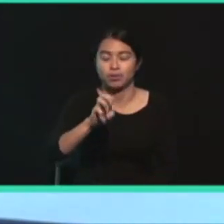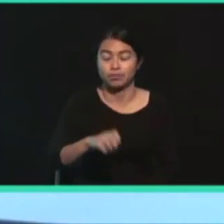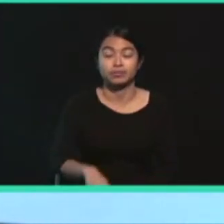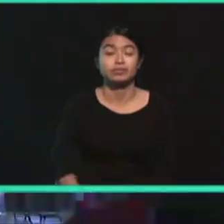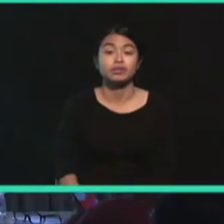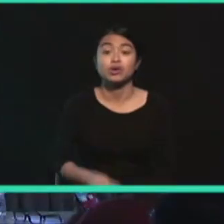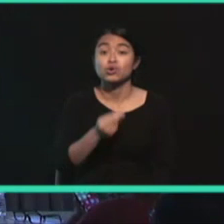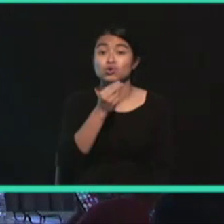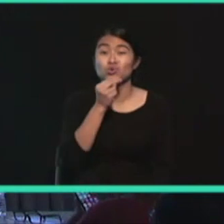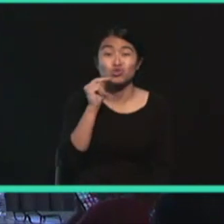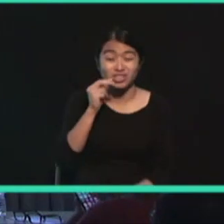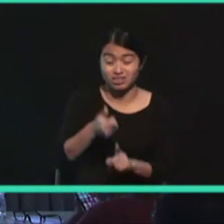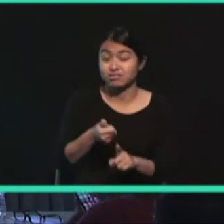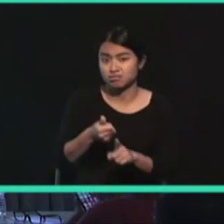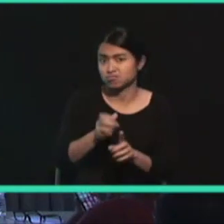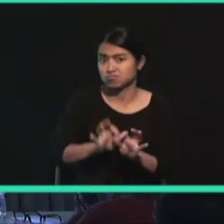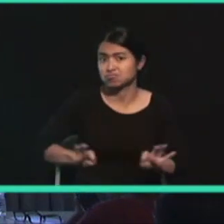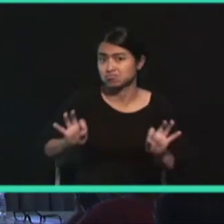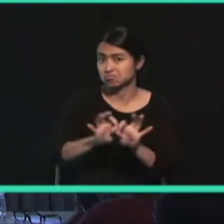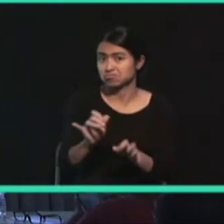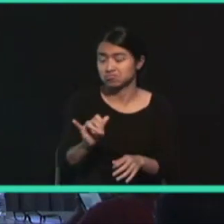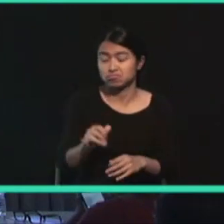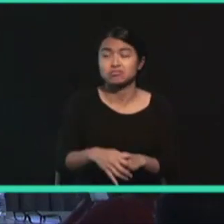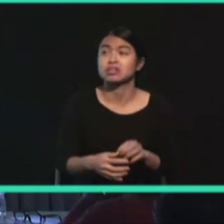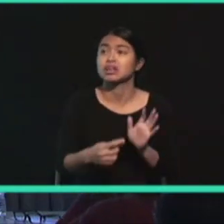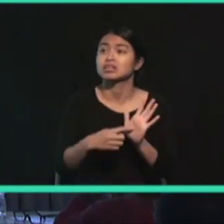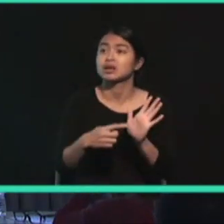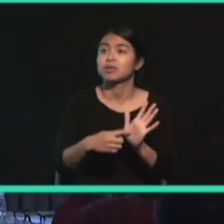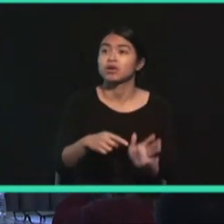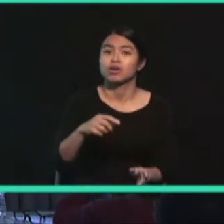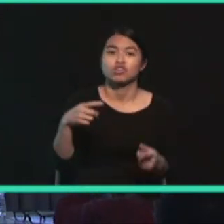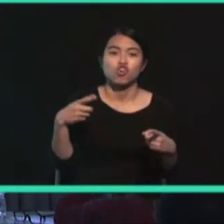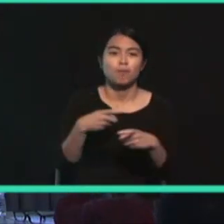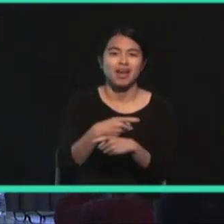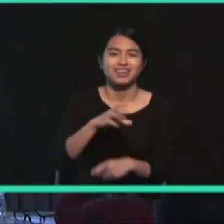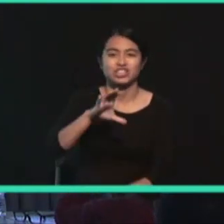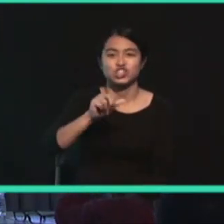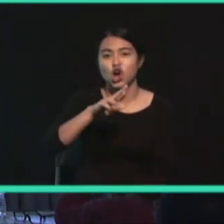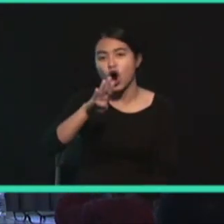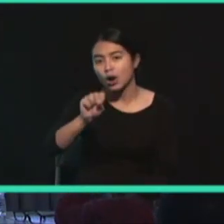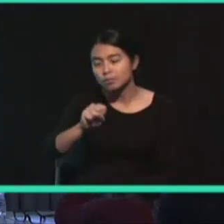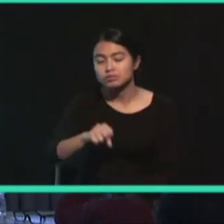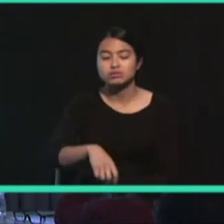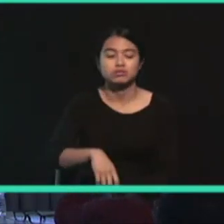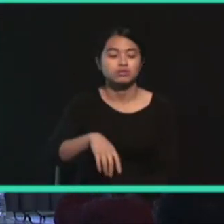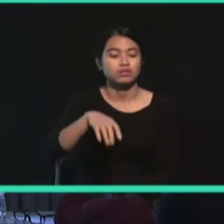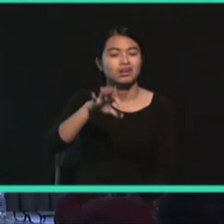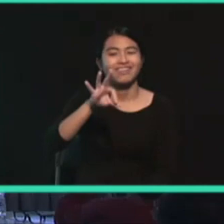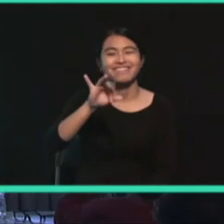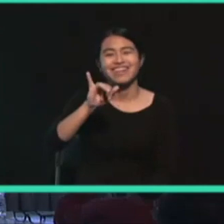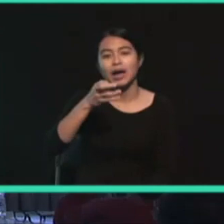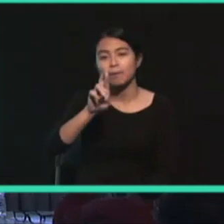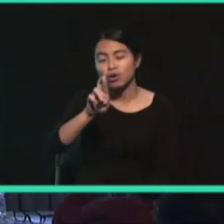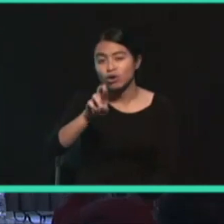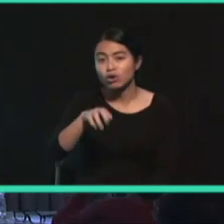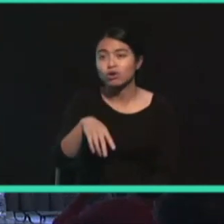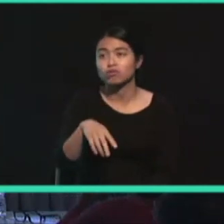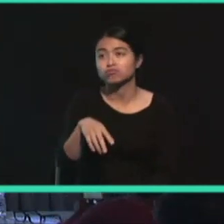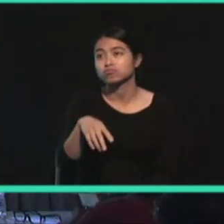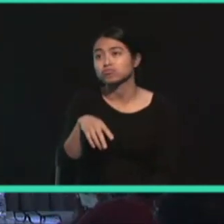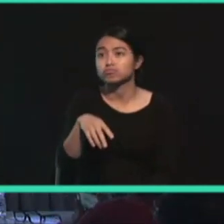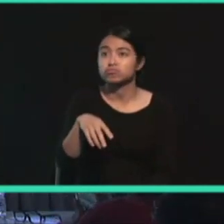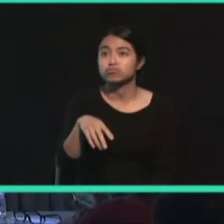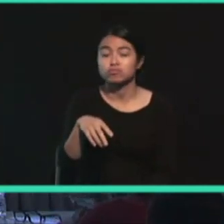very important fact. If you, for example, look at complex carbohydrates like fibers, for example, they're resistant to